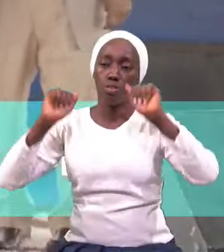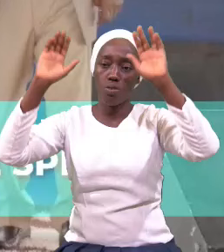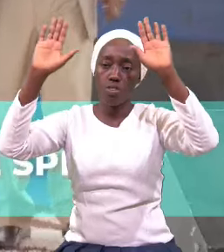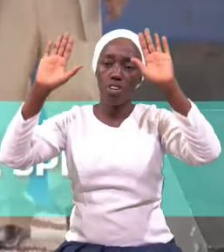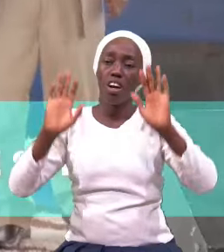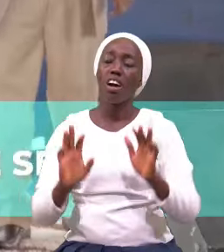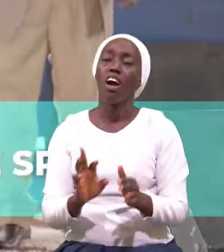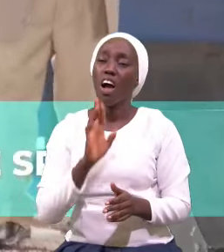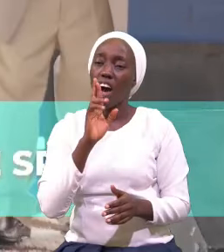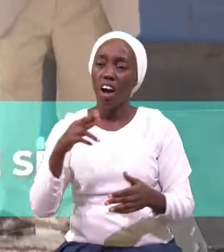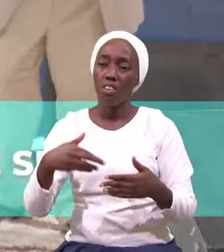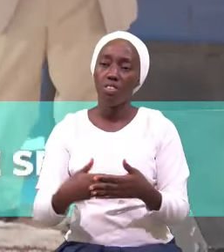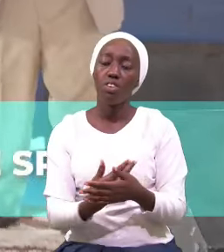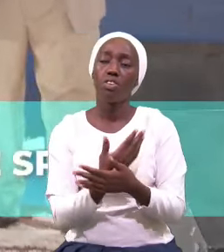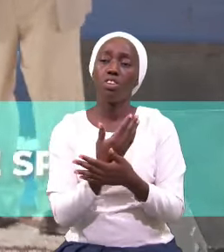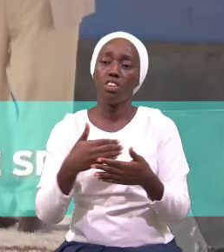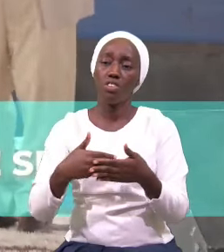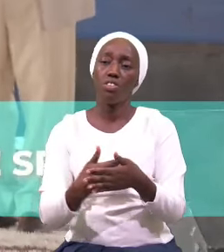Holy Ghost.